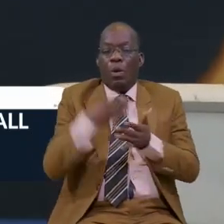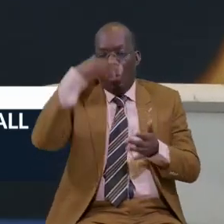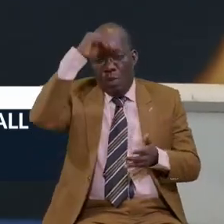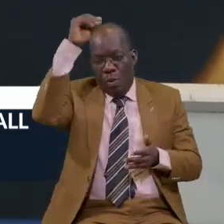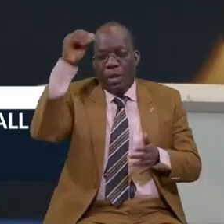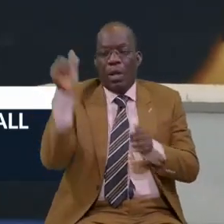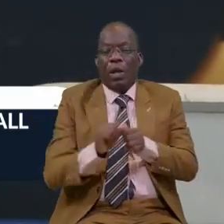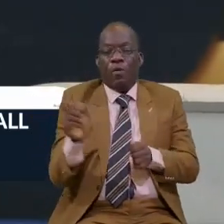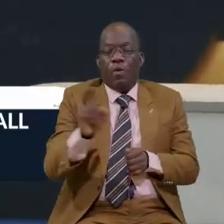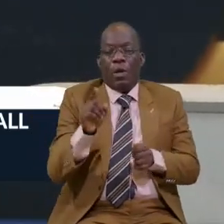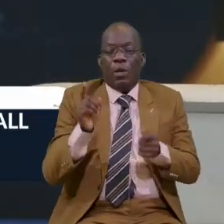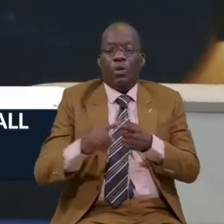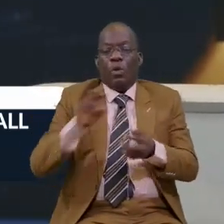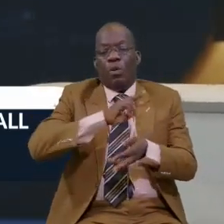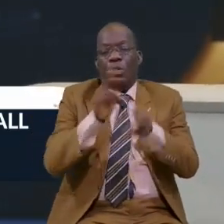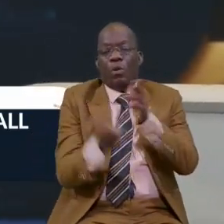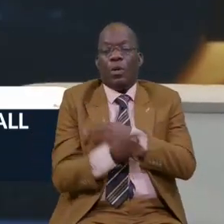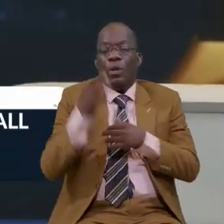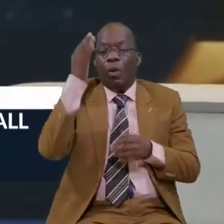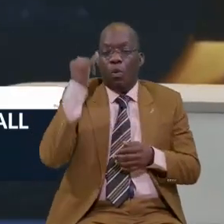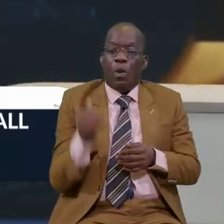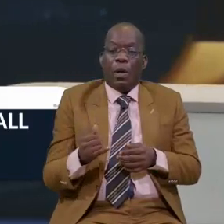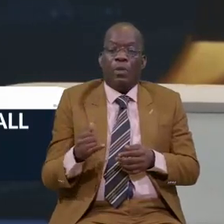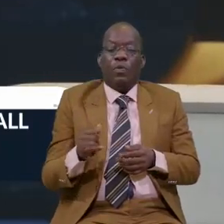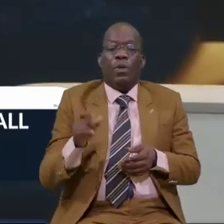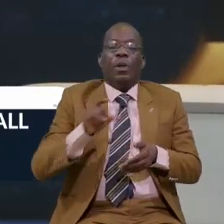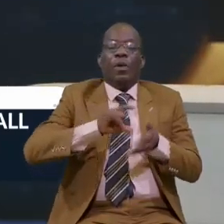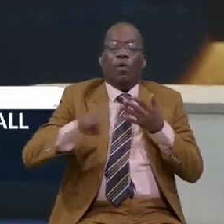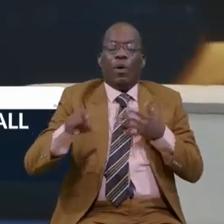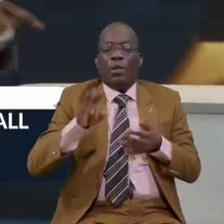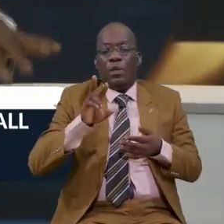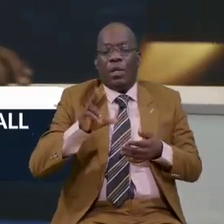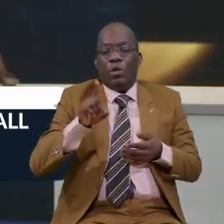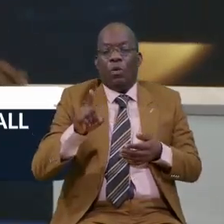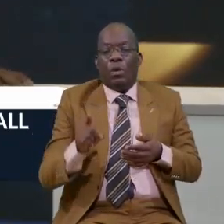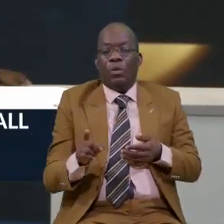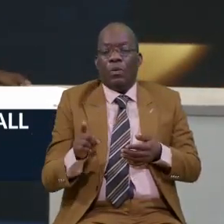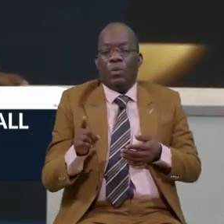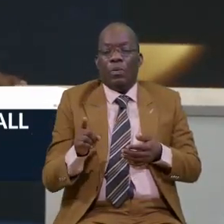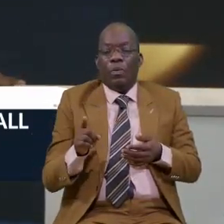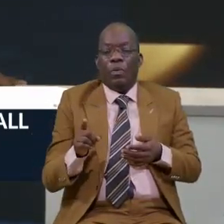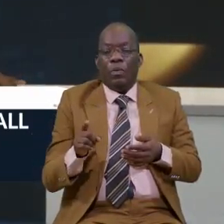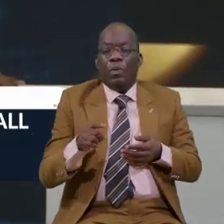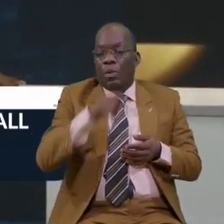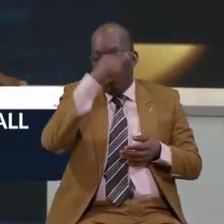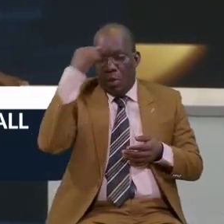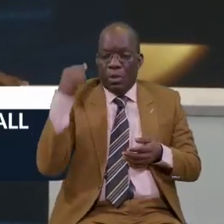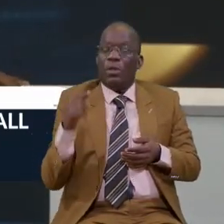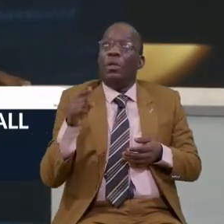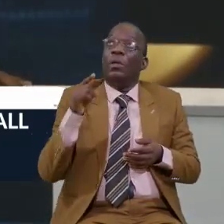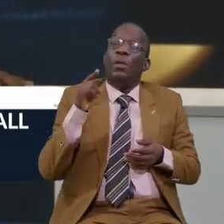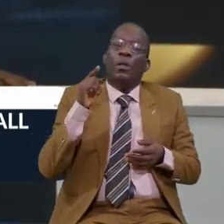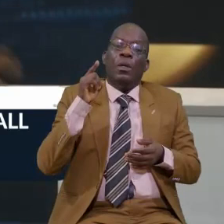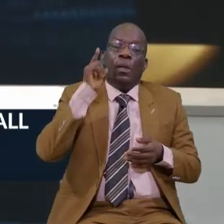to repent. Why? Look at verse 31. In verse 31, because he has